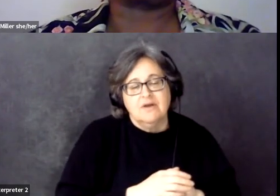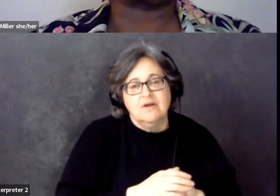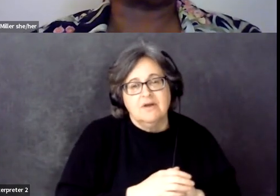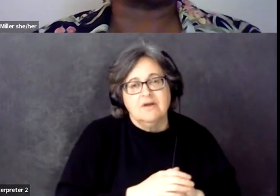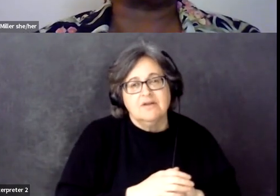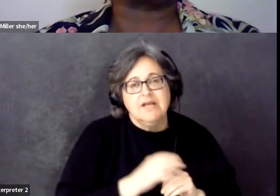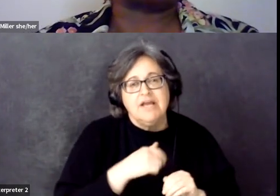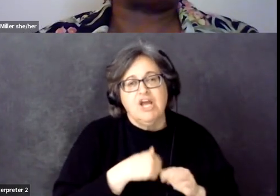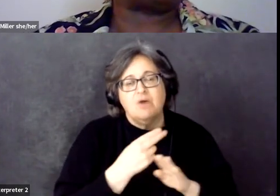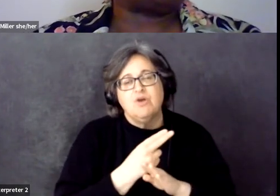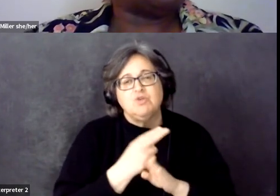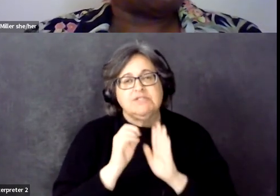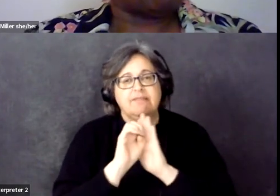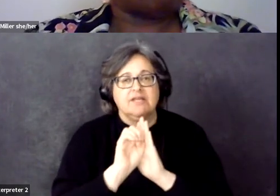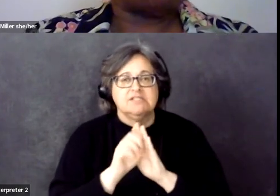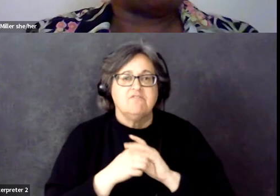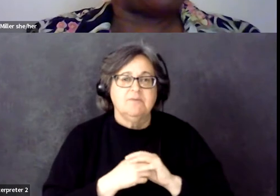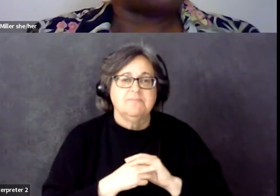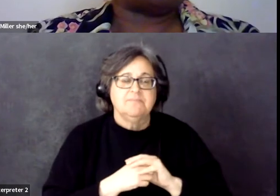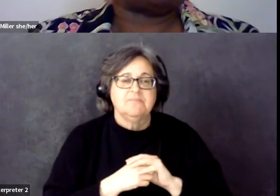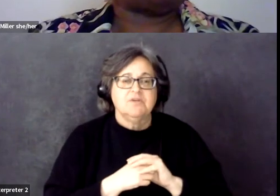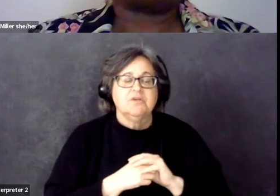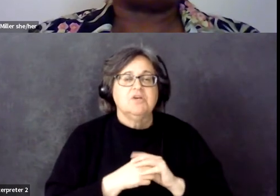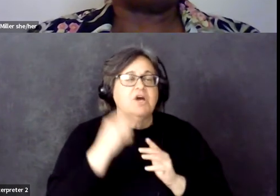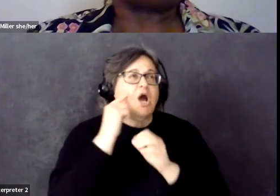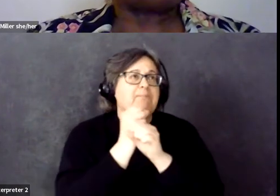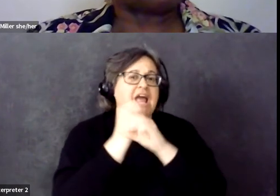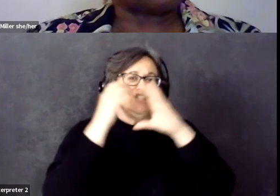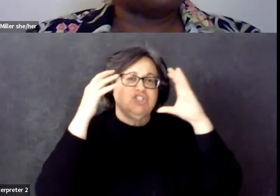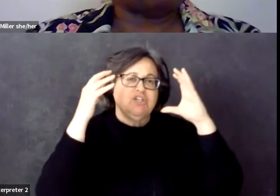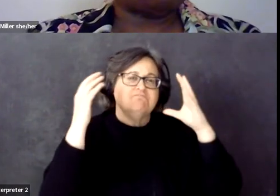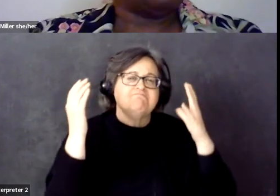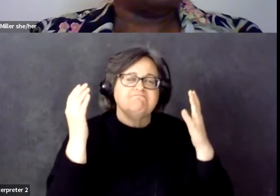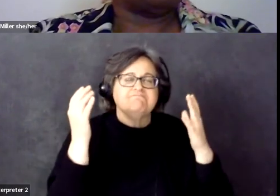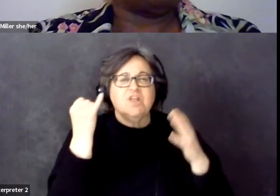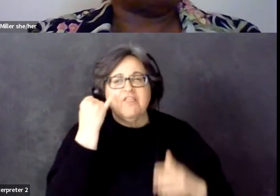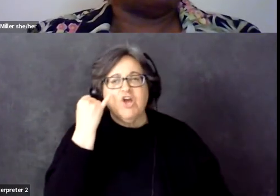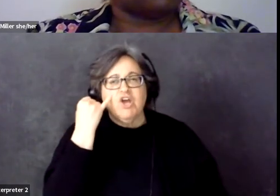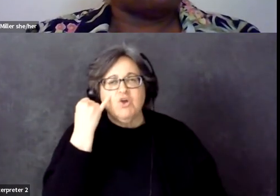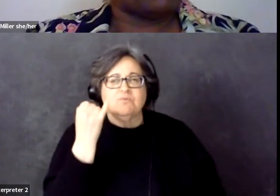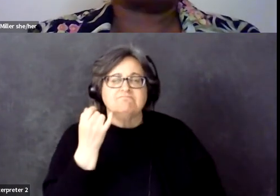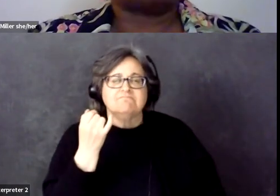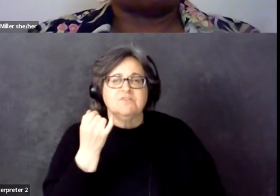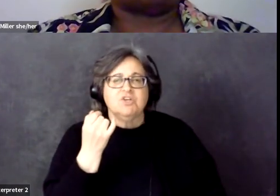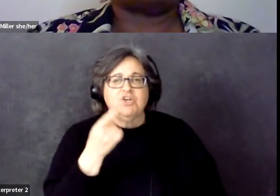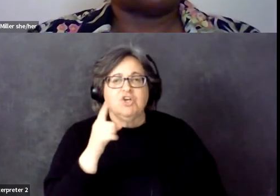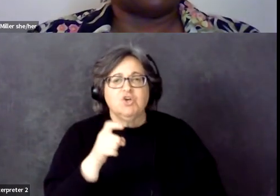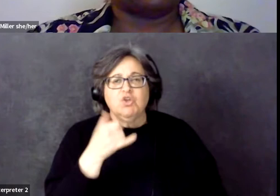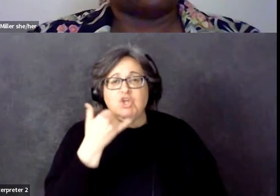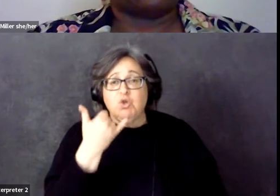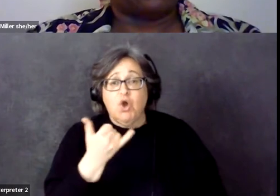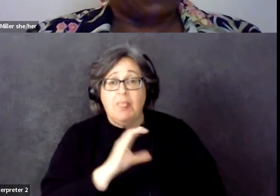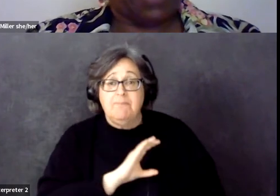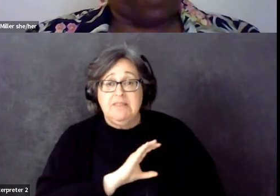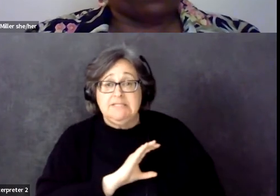And I've been using the example of, imagine if you had to call the